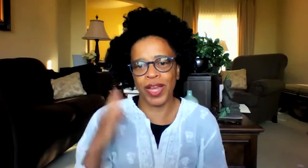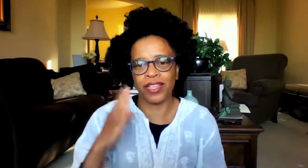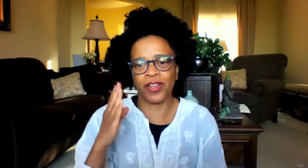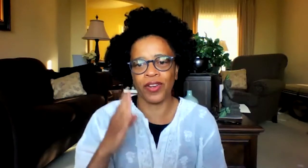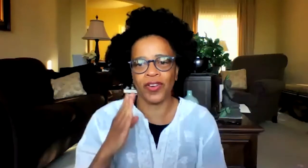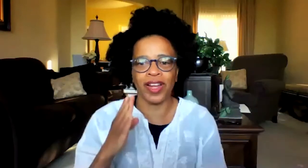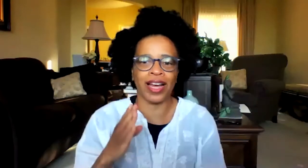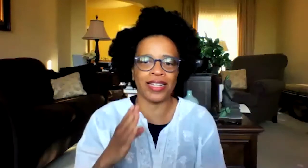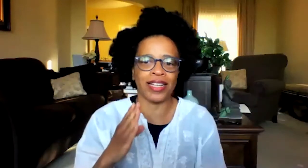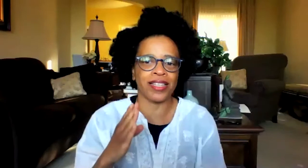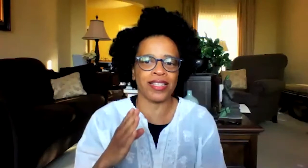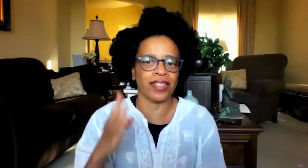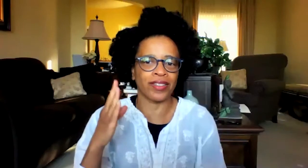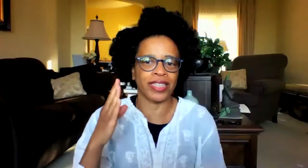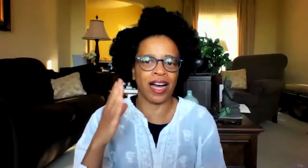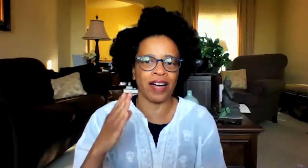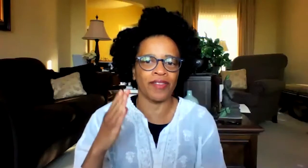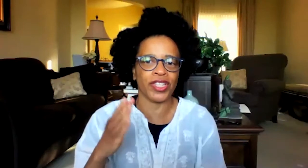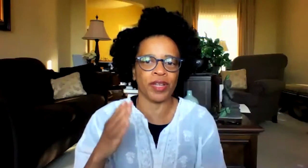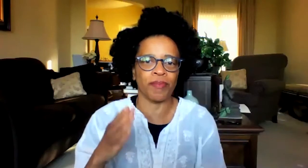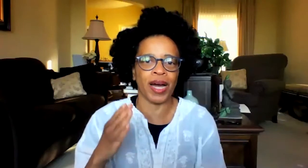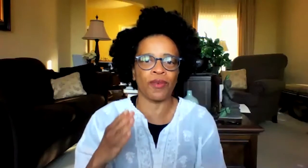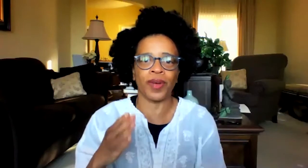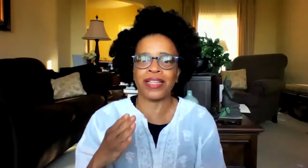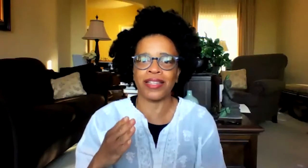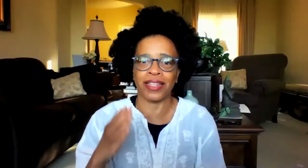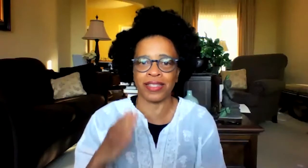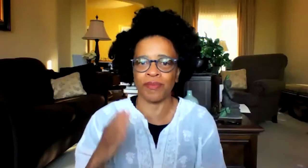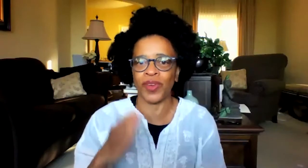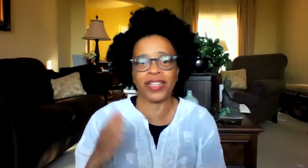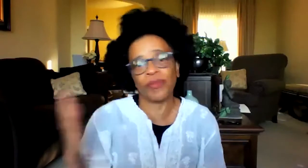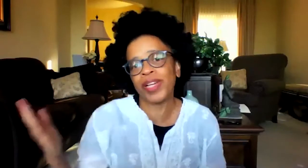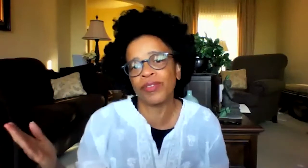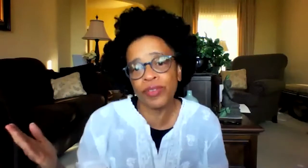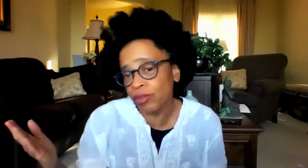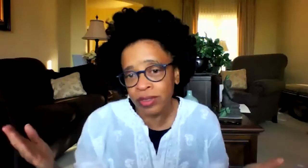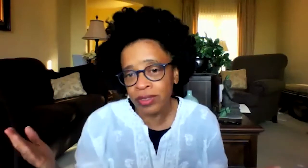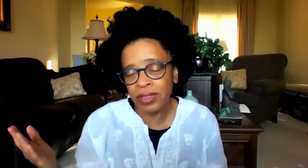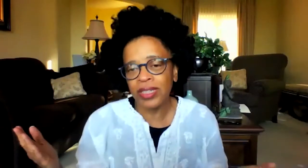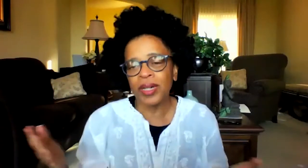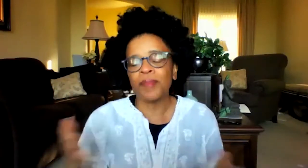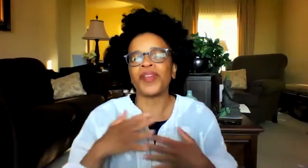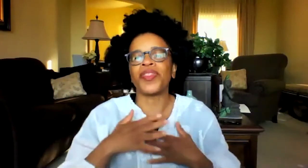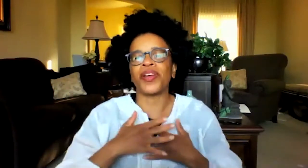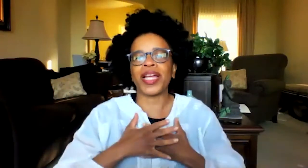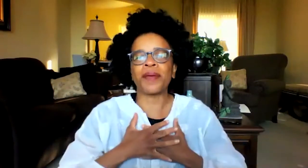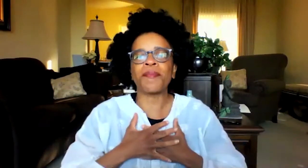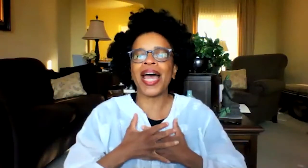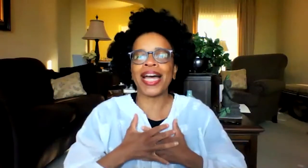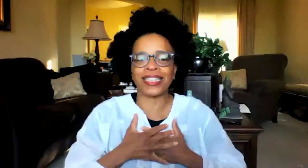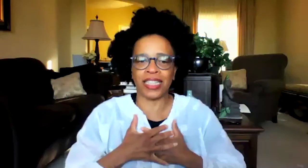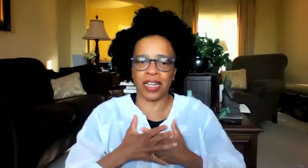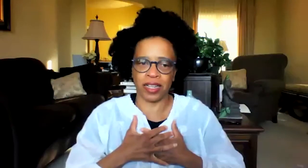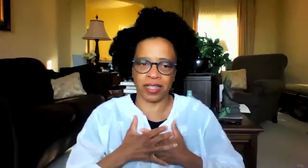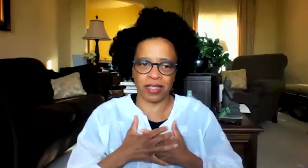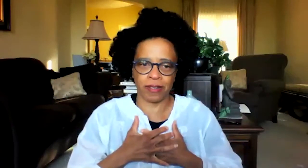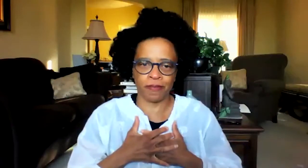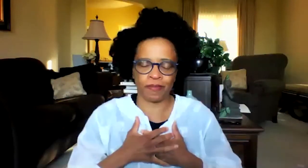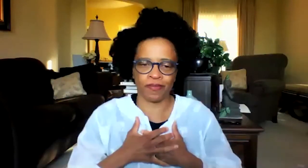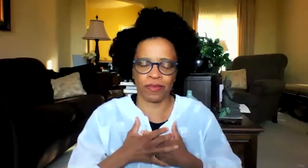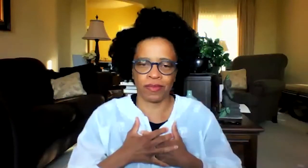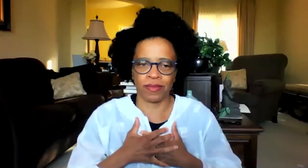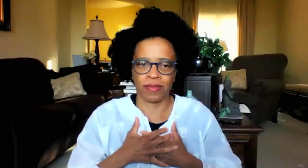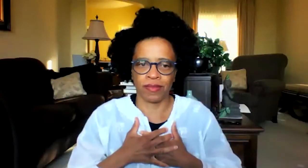in ways that are not necessarily obviously about race. They can seem they're race neutral, but they're impacting